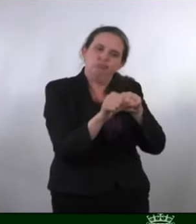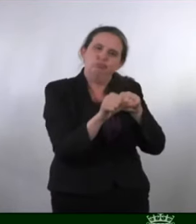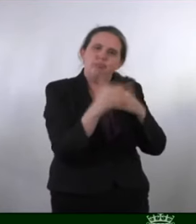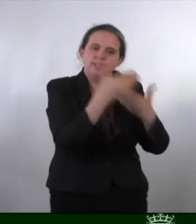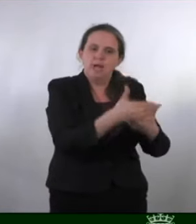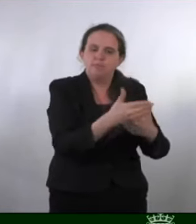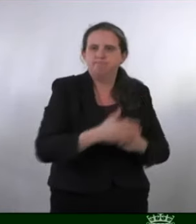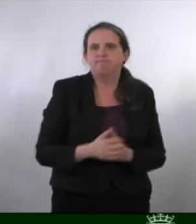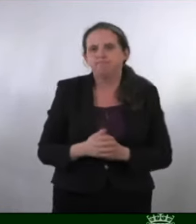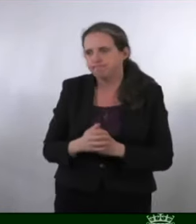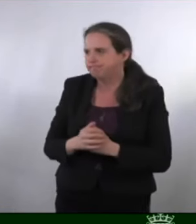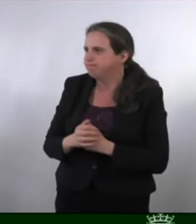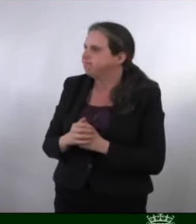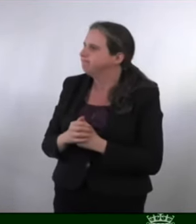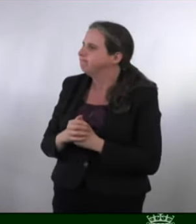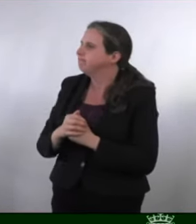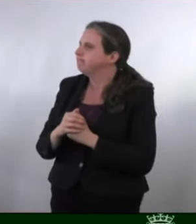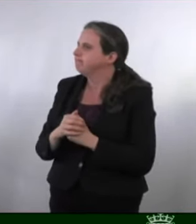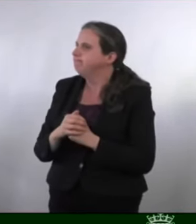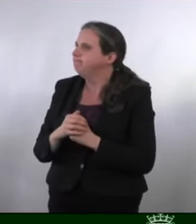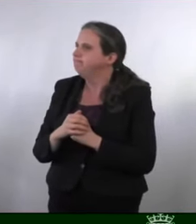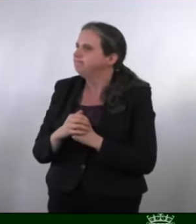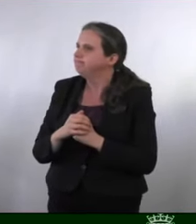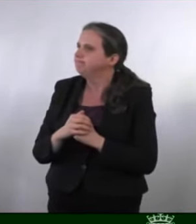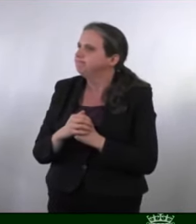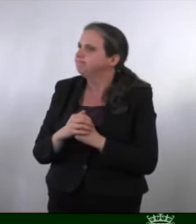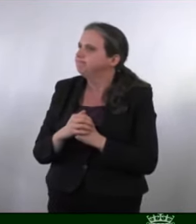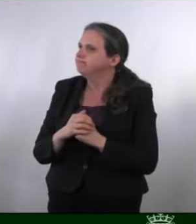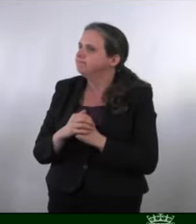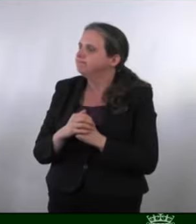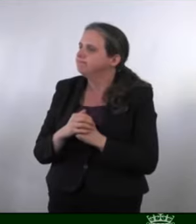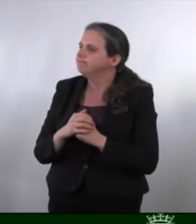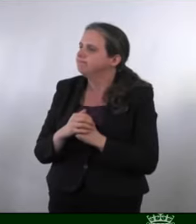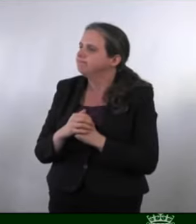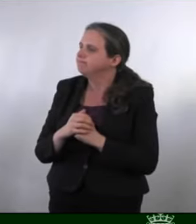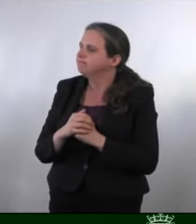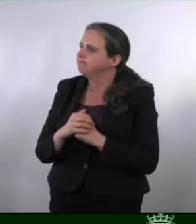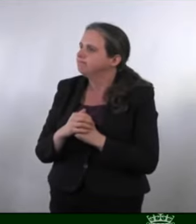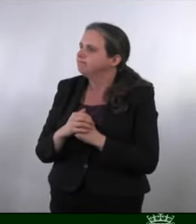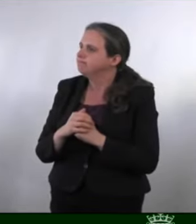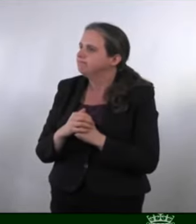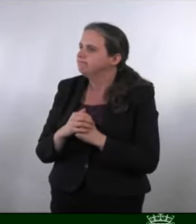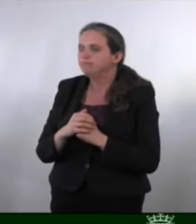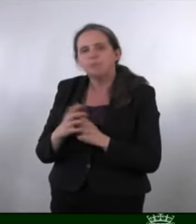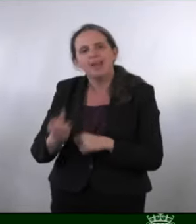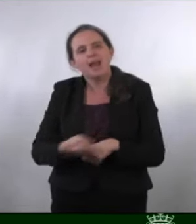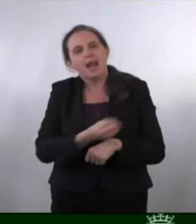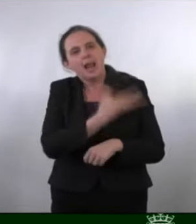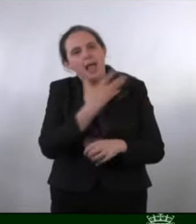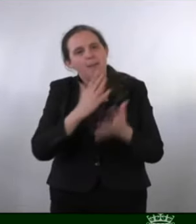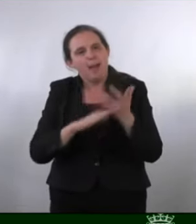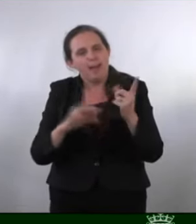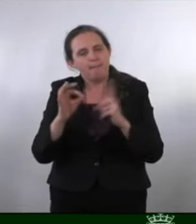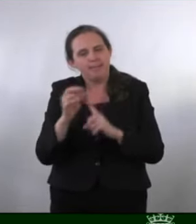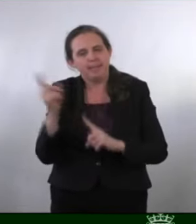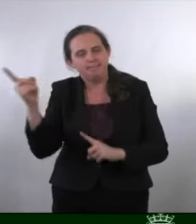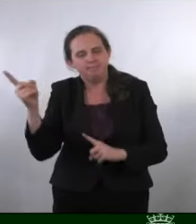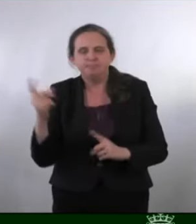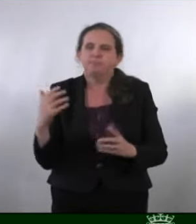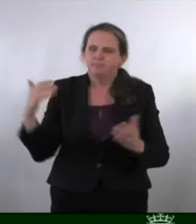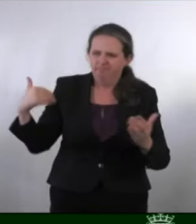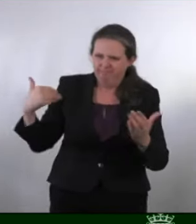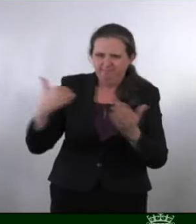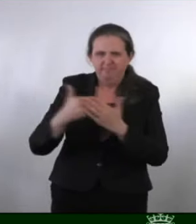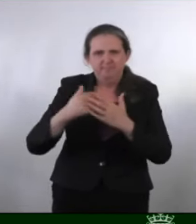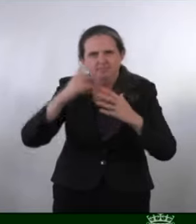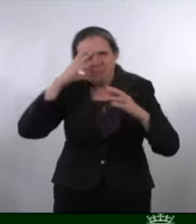Greenwood. Thank you, Madam Deputy Speaker. The government has failed to make provision for the delivery of remote education to pupils who